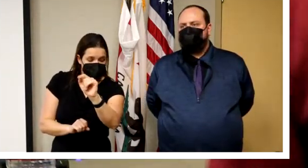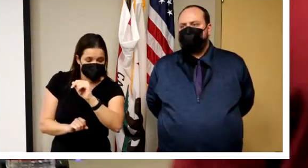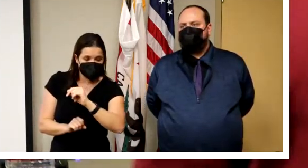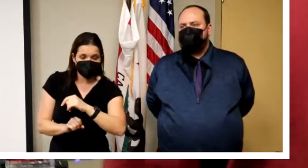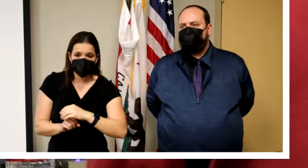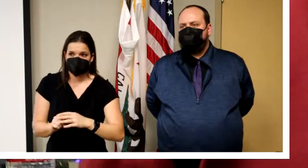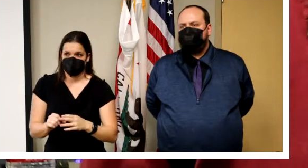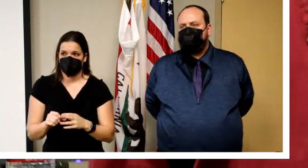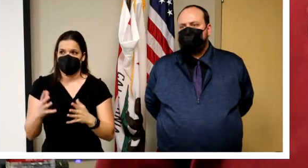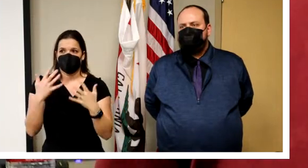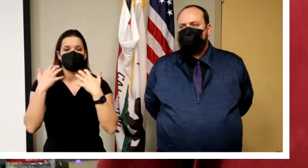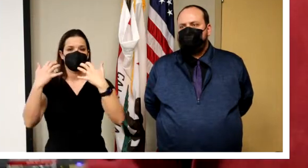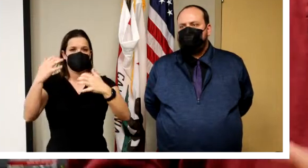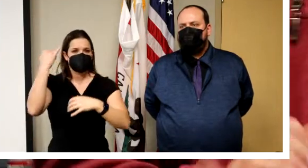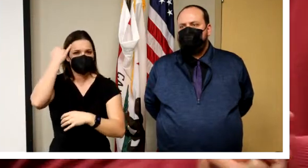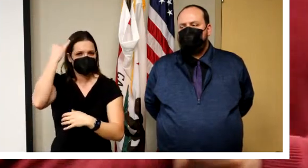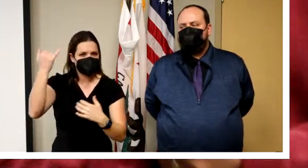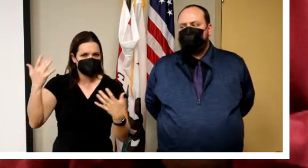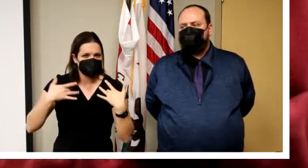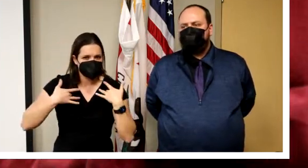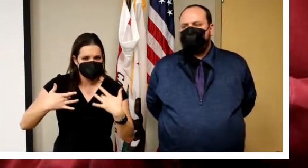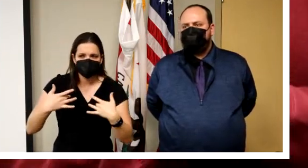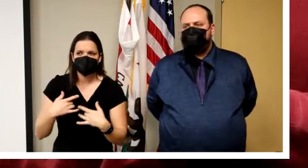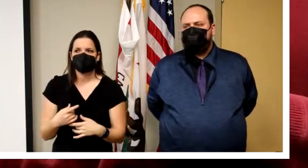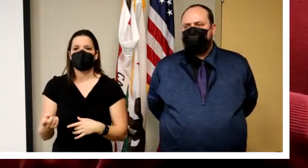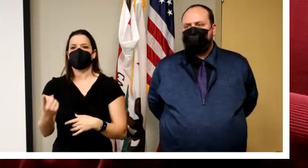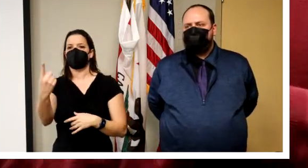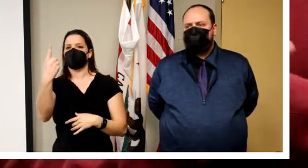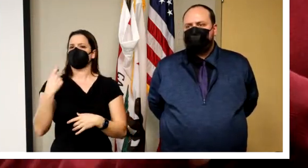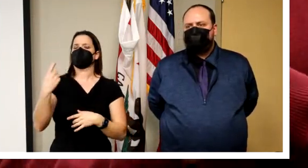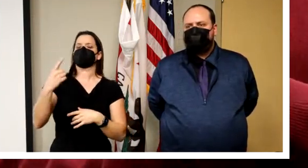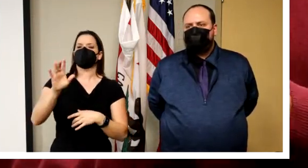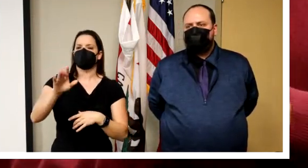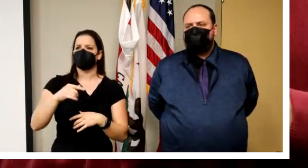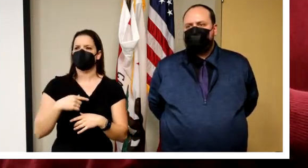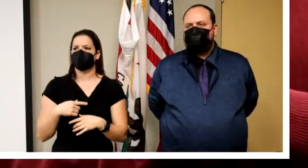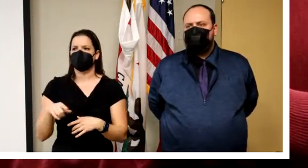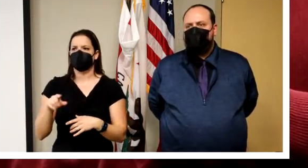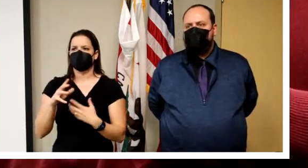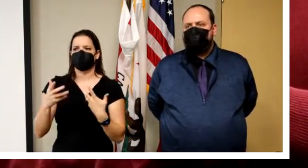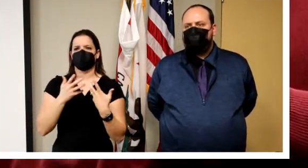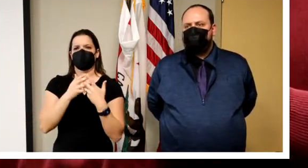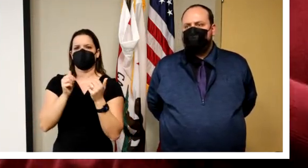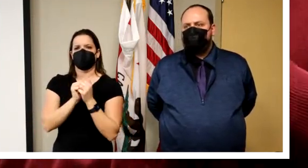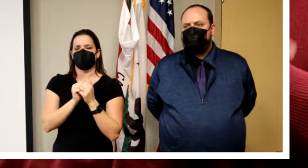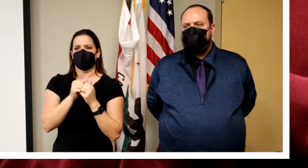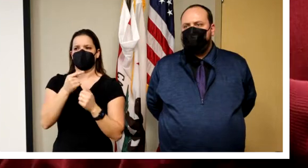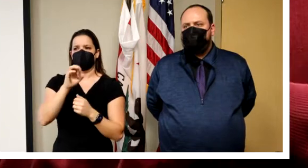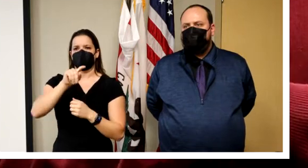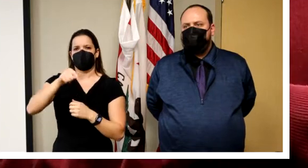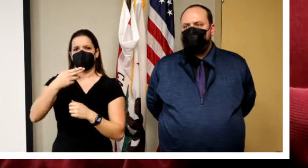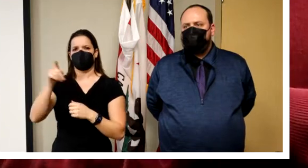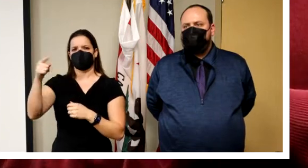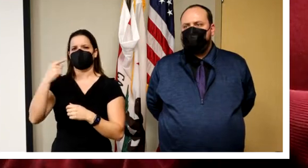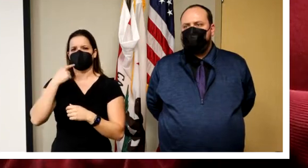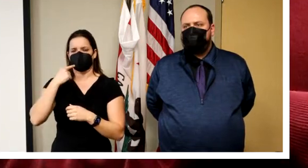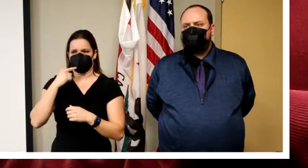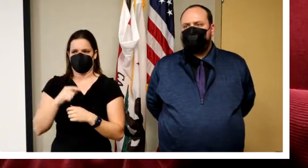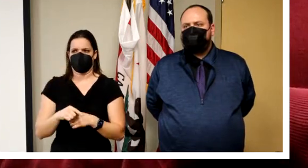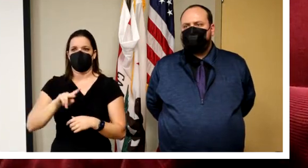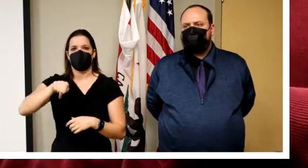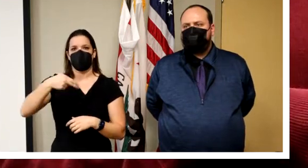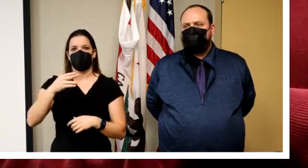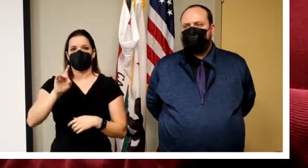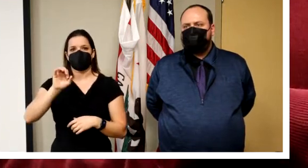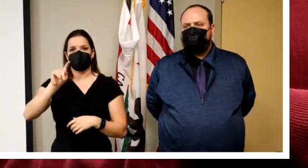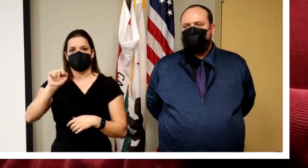give our audience some context, as I overheard a question here, and it kind of pertains also to what Garth had said. So the Kaweah